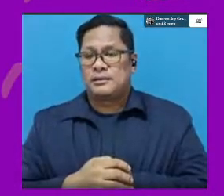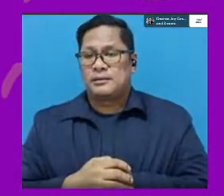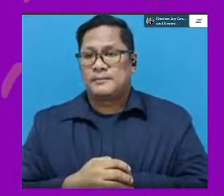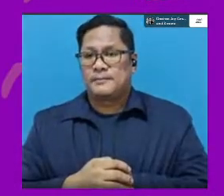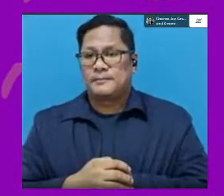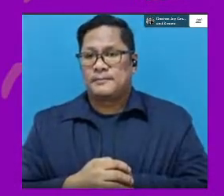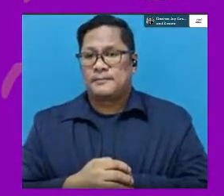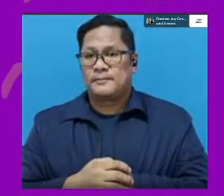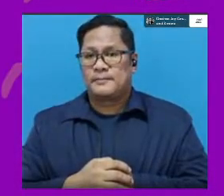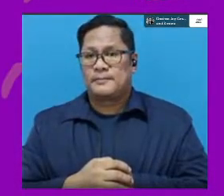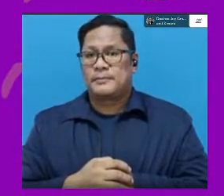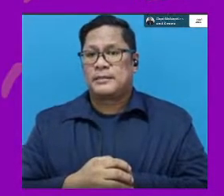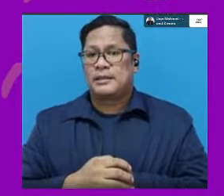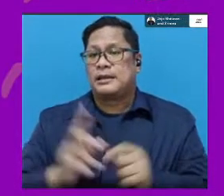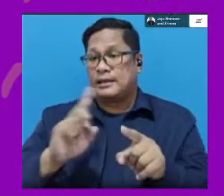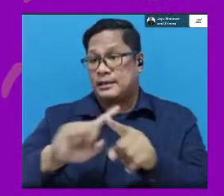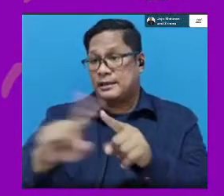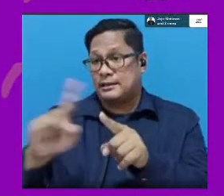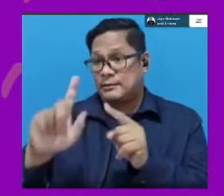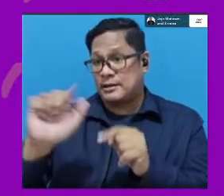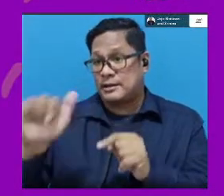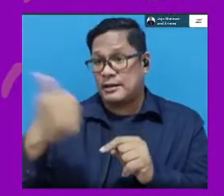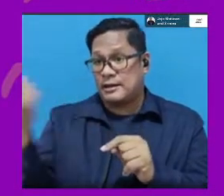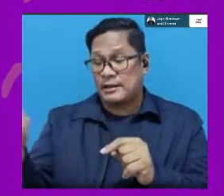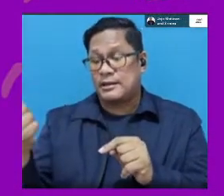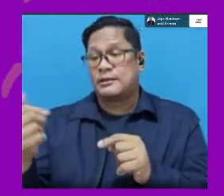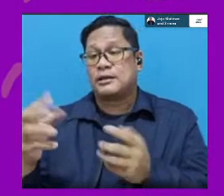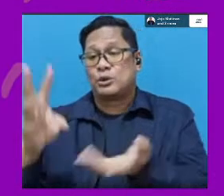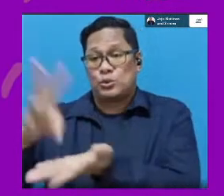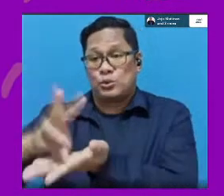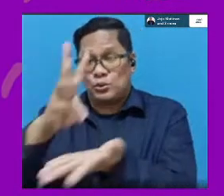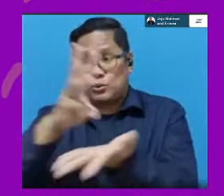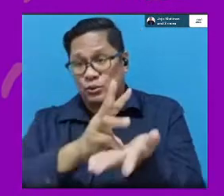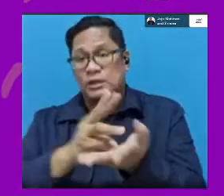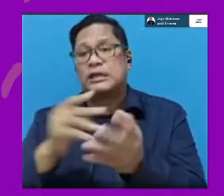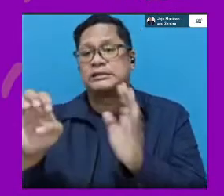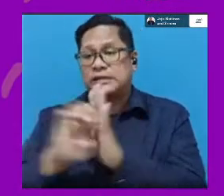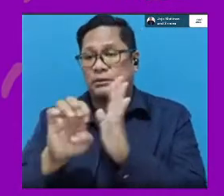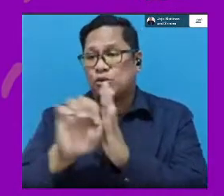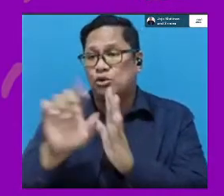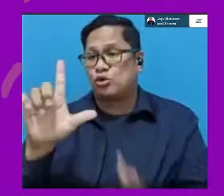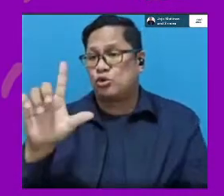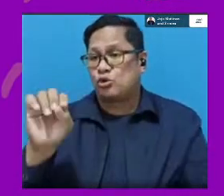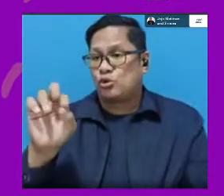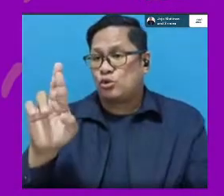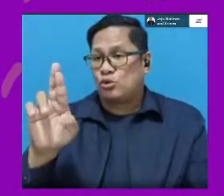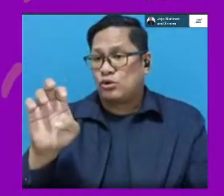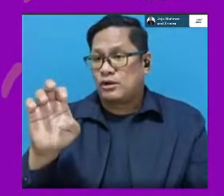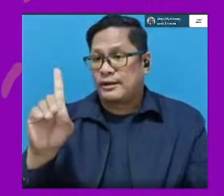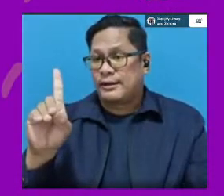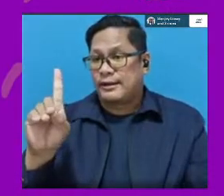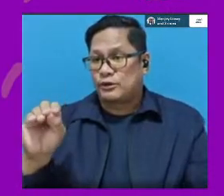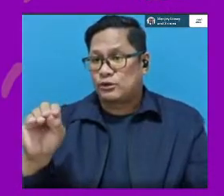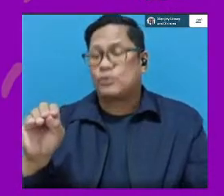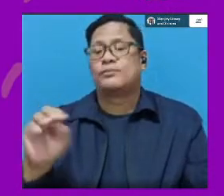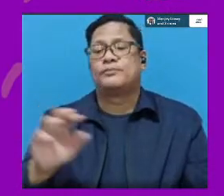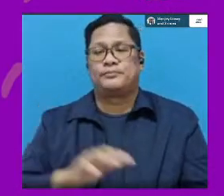and in other municipalities like Loreto. It was only